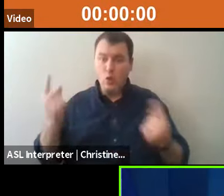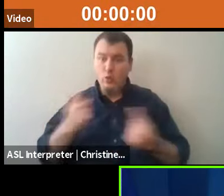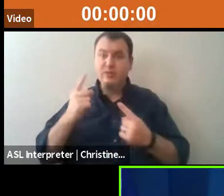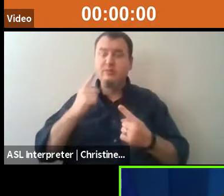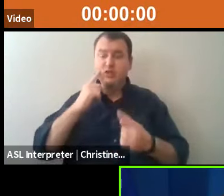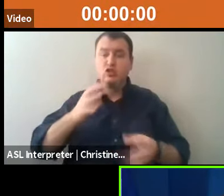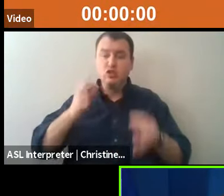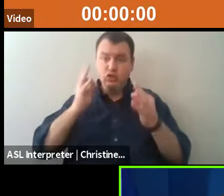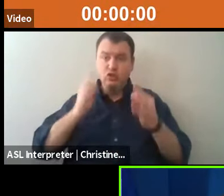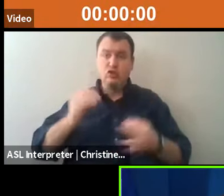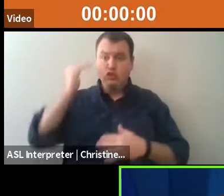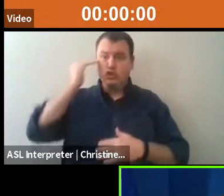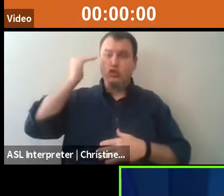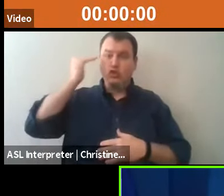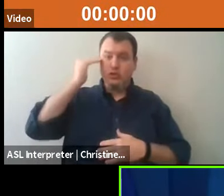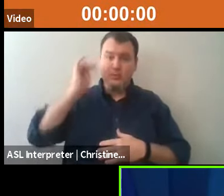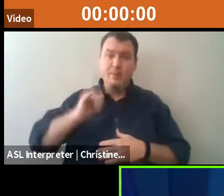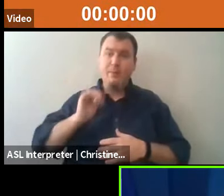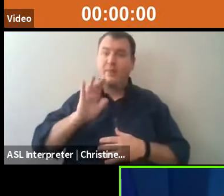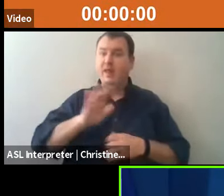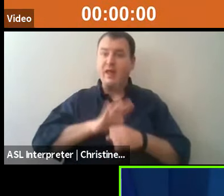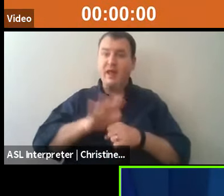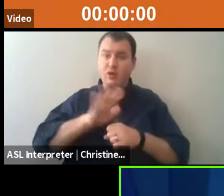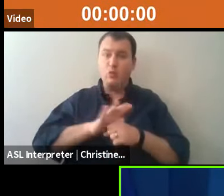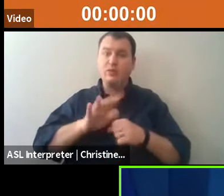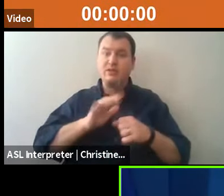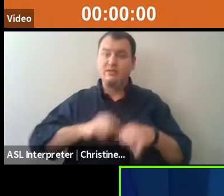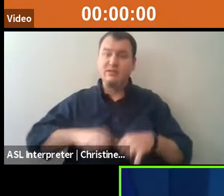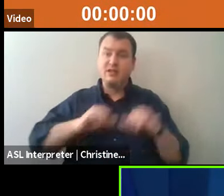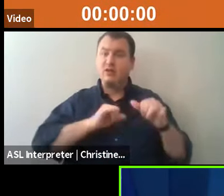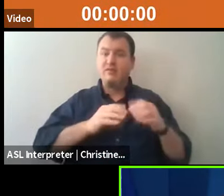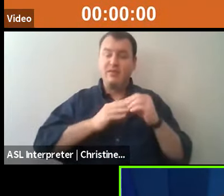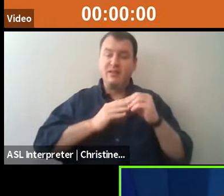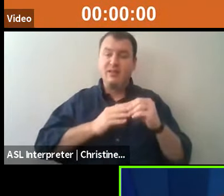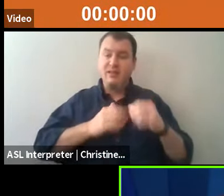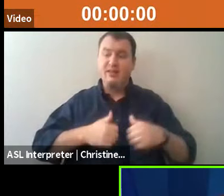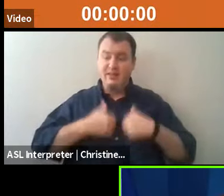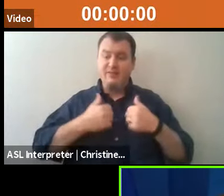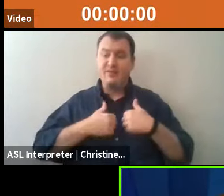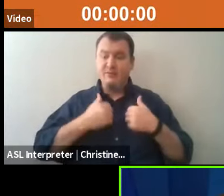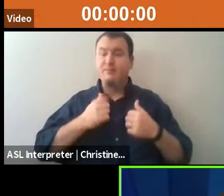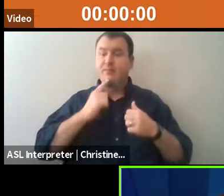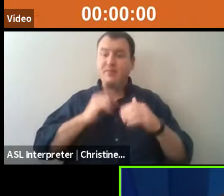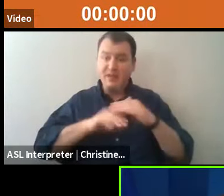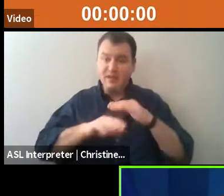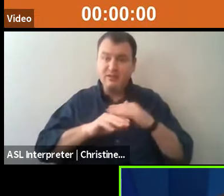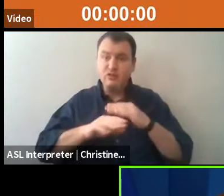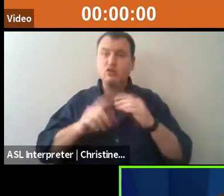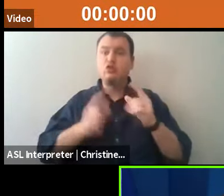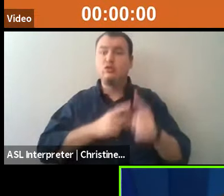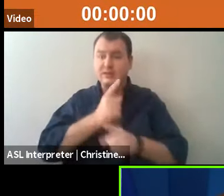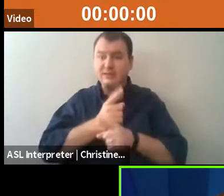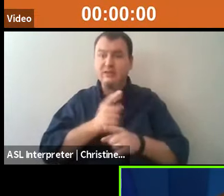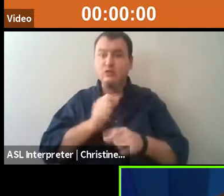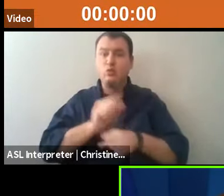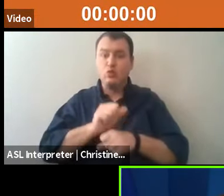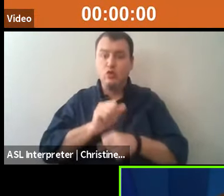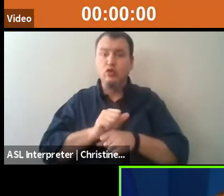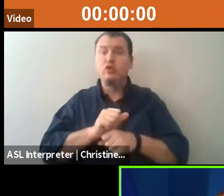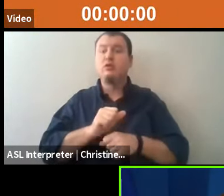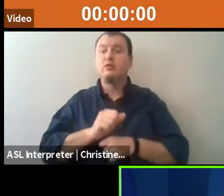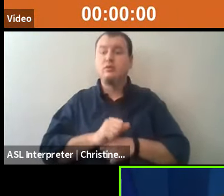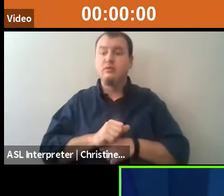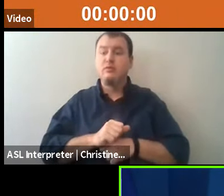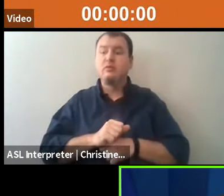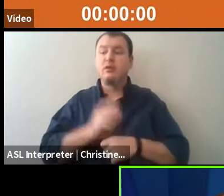an adequate standard of living, access to decent work, education and health,